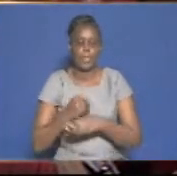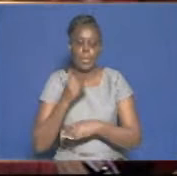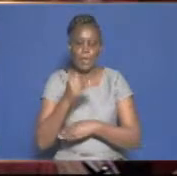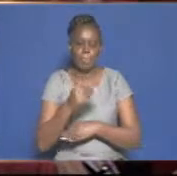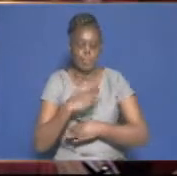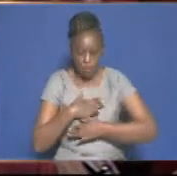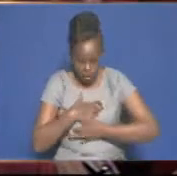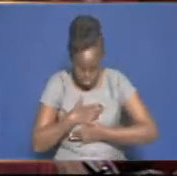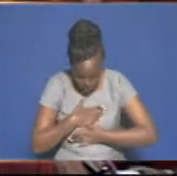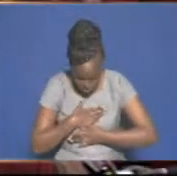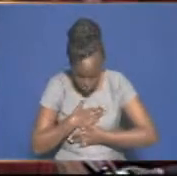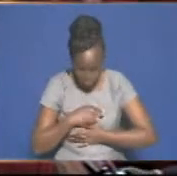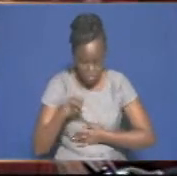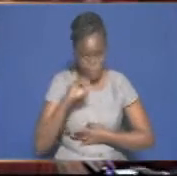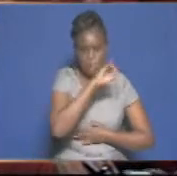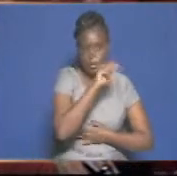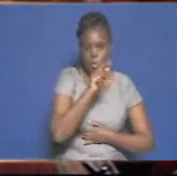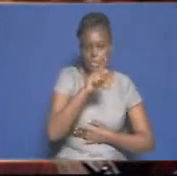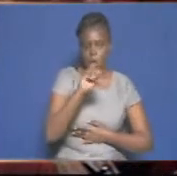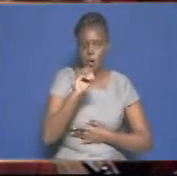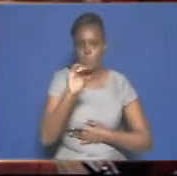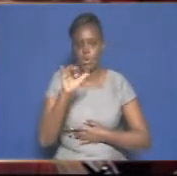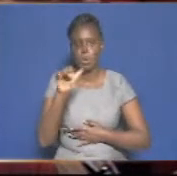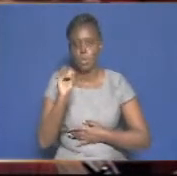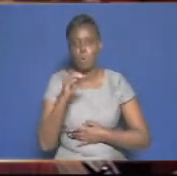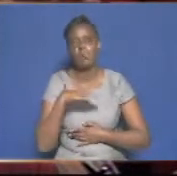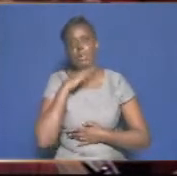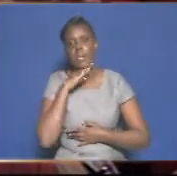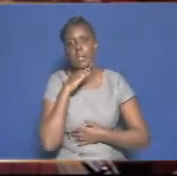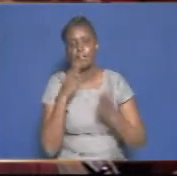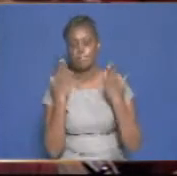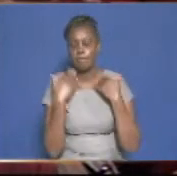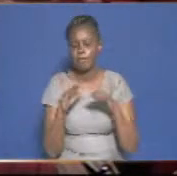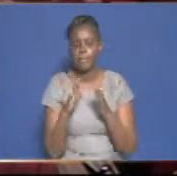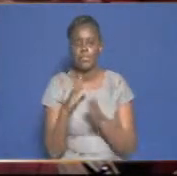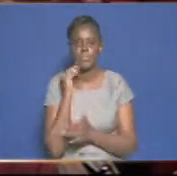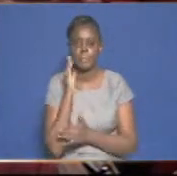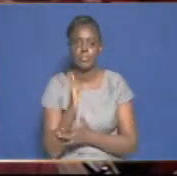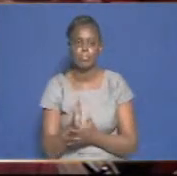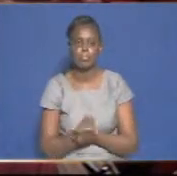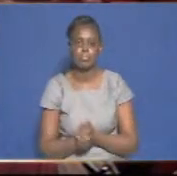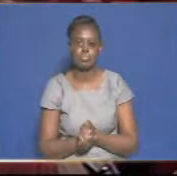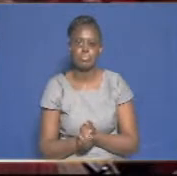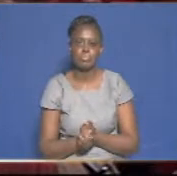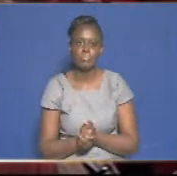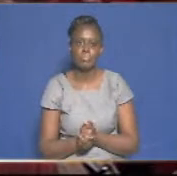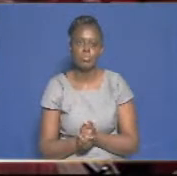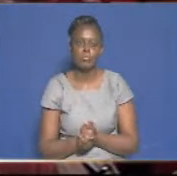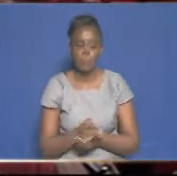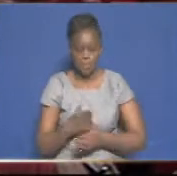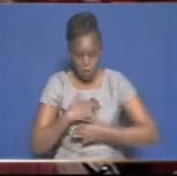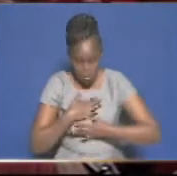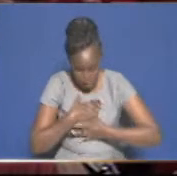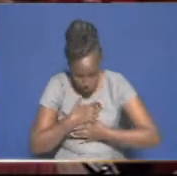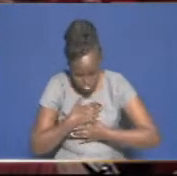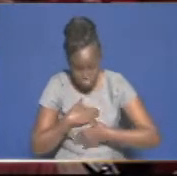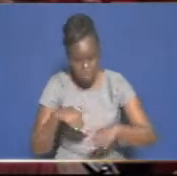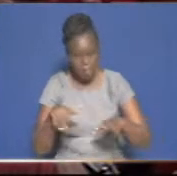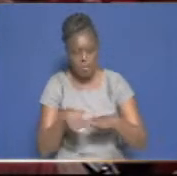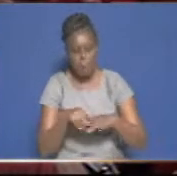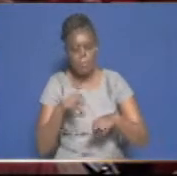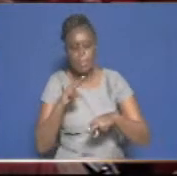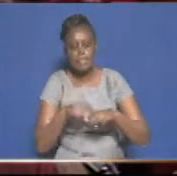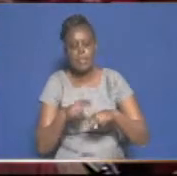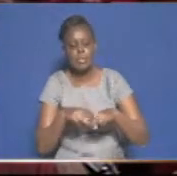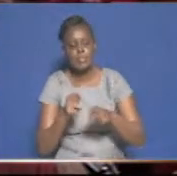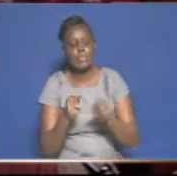Honorable Washington Chakoyo Midio. Honorable Speaker, Honorable Chakoyo used to sit on the other side there